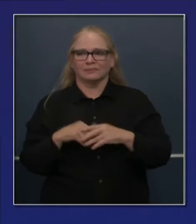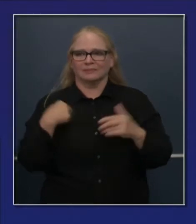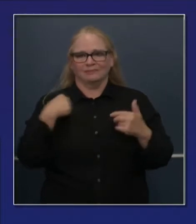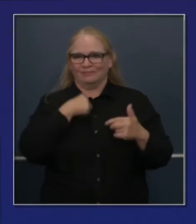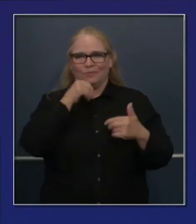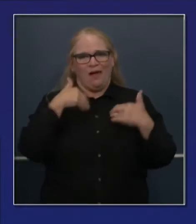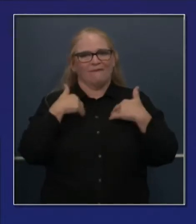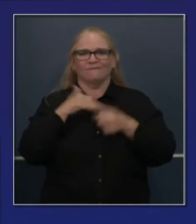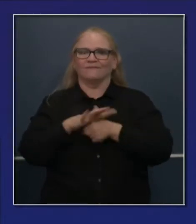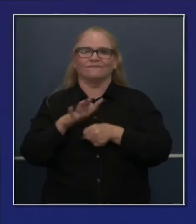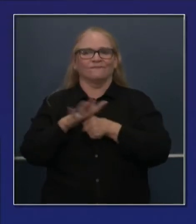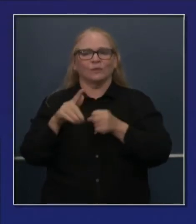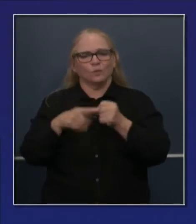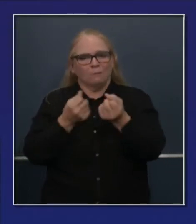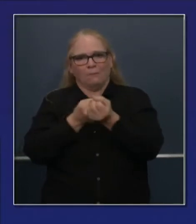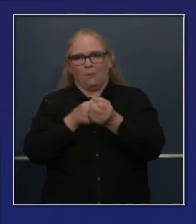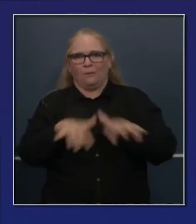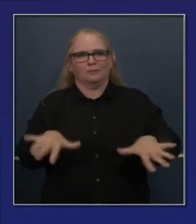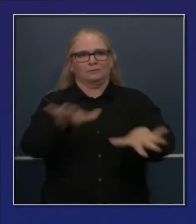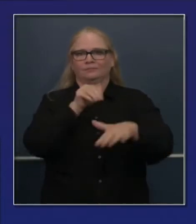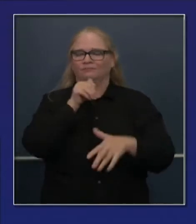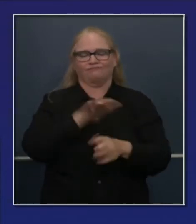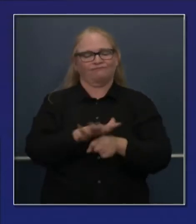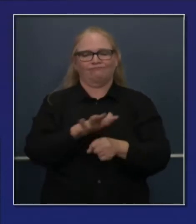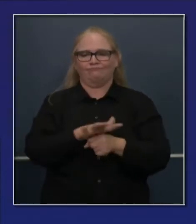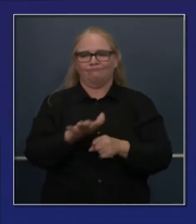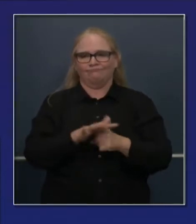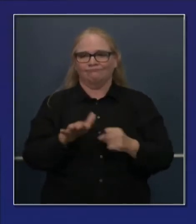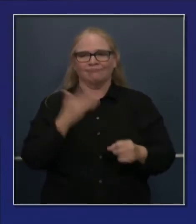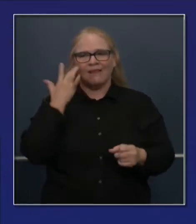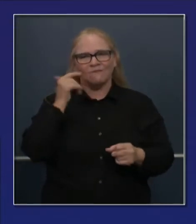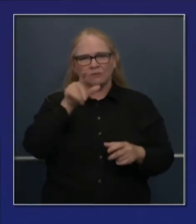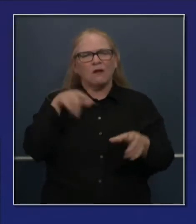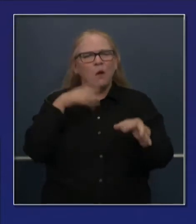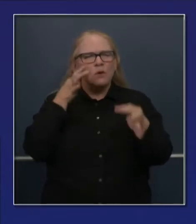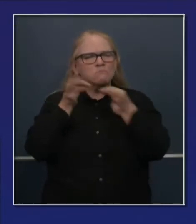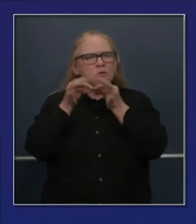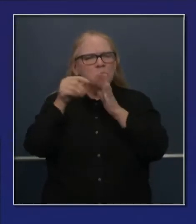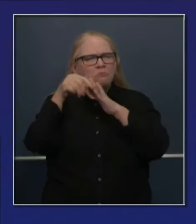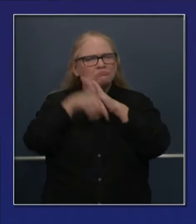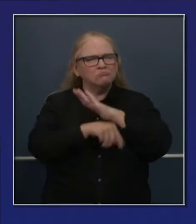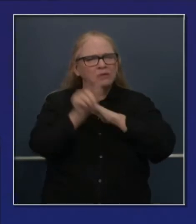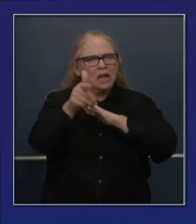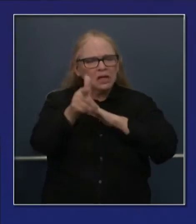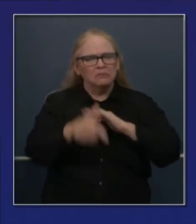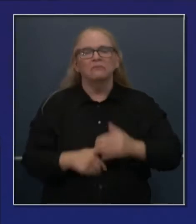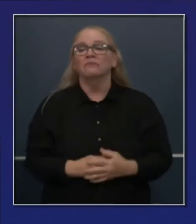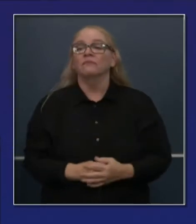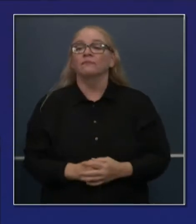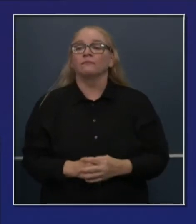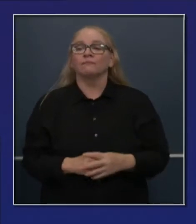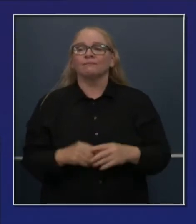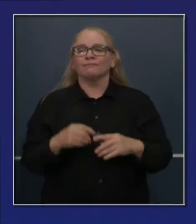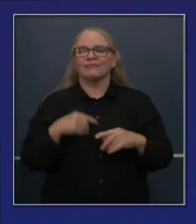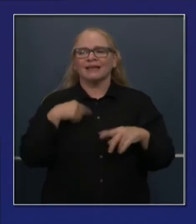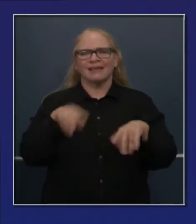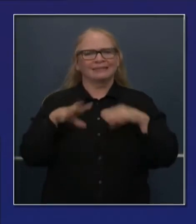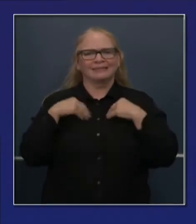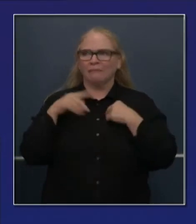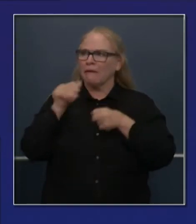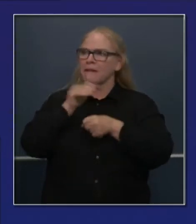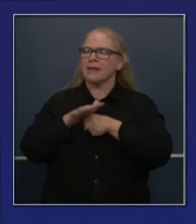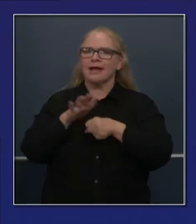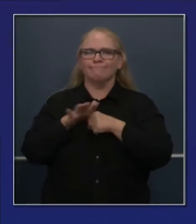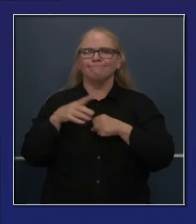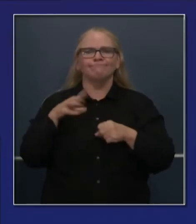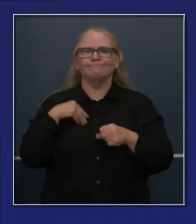be. Now, that's top line, and I'll explain in a moment that we're not just going to accept that as fate. We're going to try to work